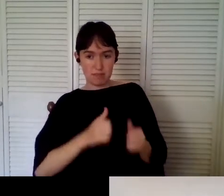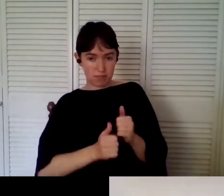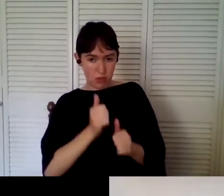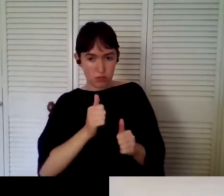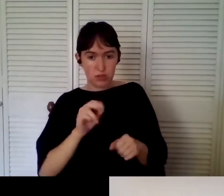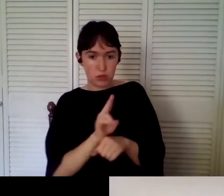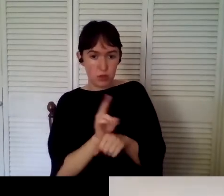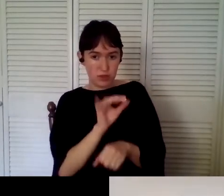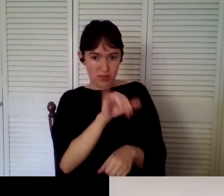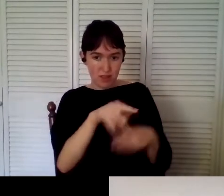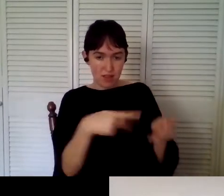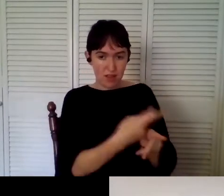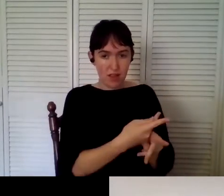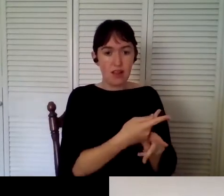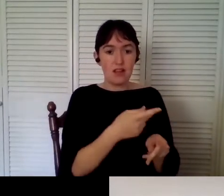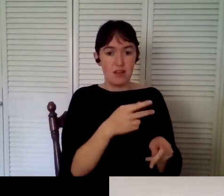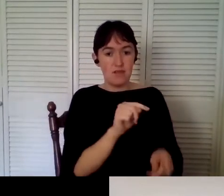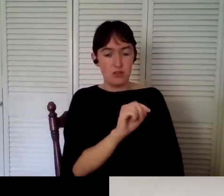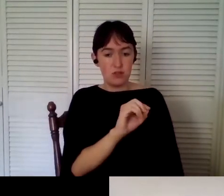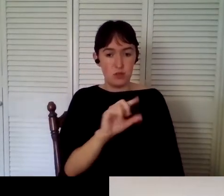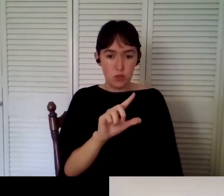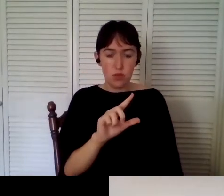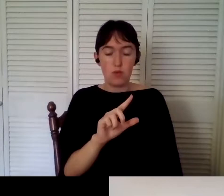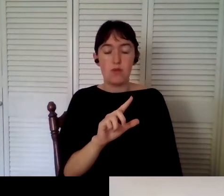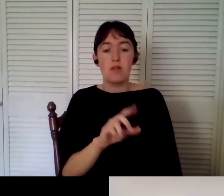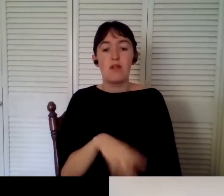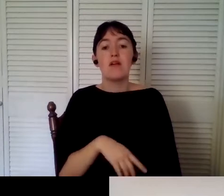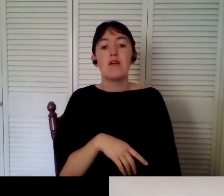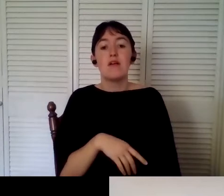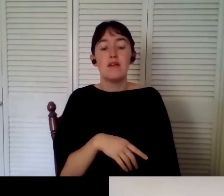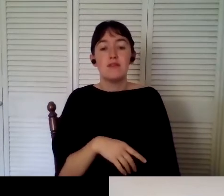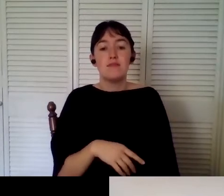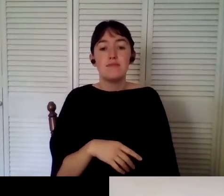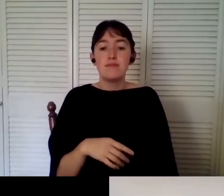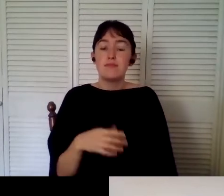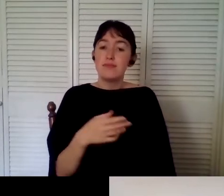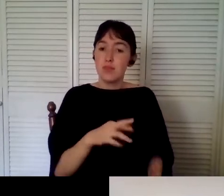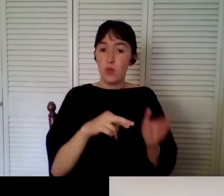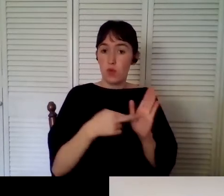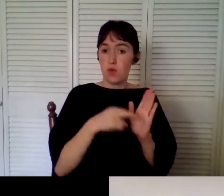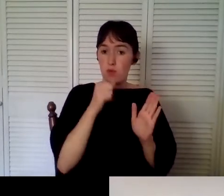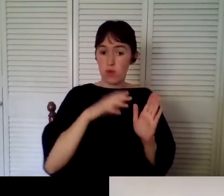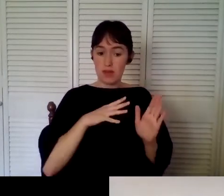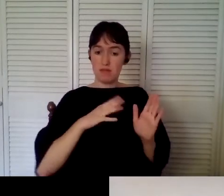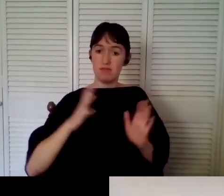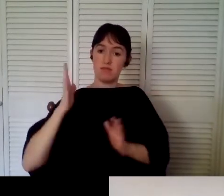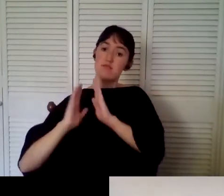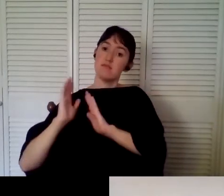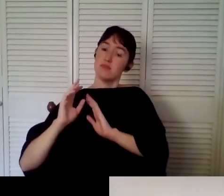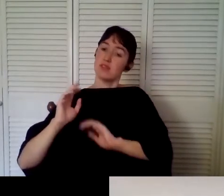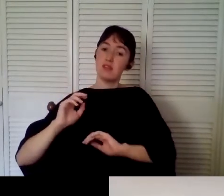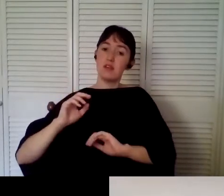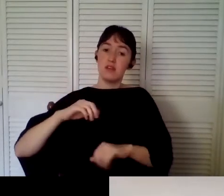reevaluate ad hoc tools like this in order to have a better appreciation for the role of women in the history of stone tool use and production,